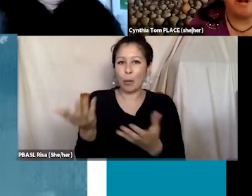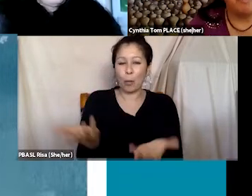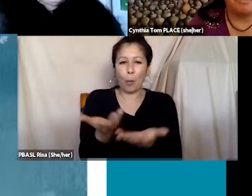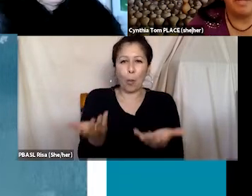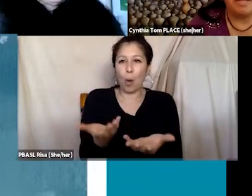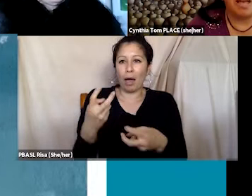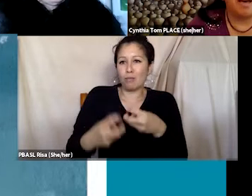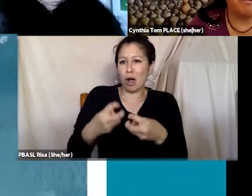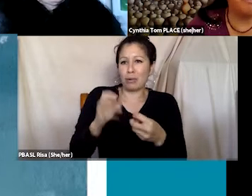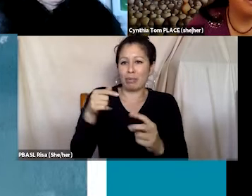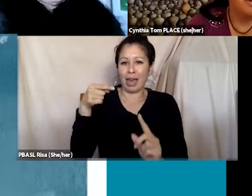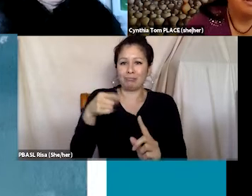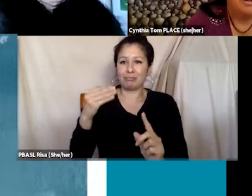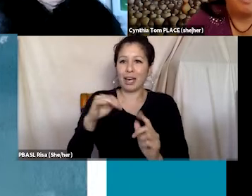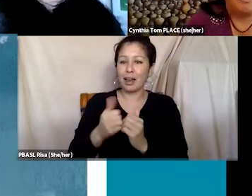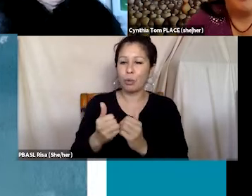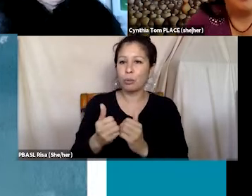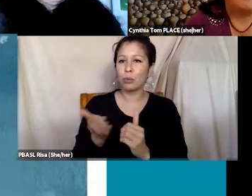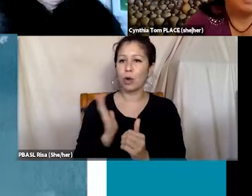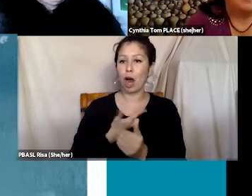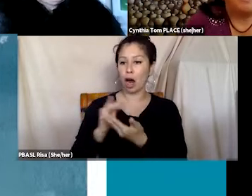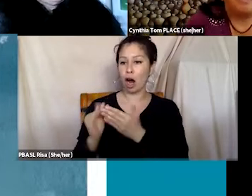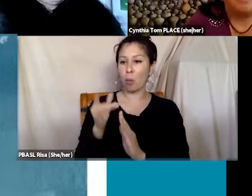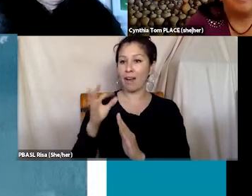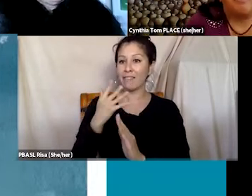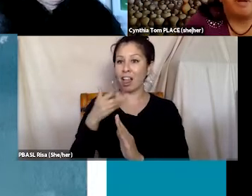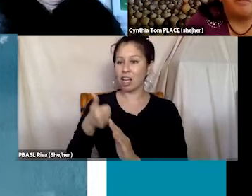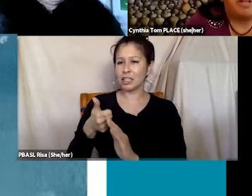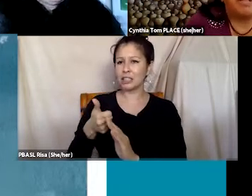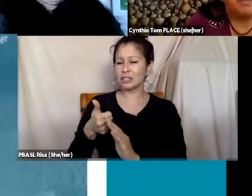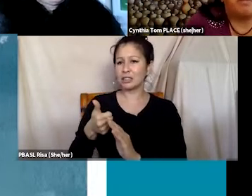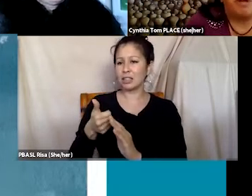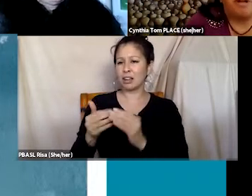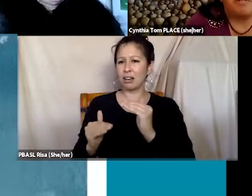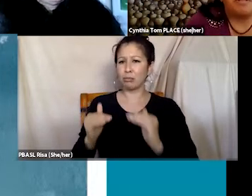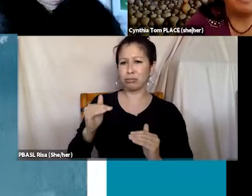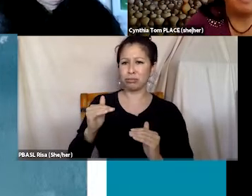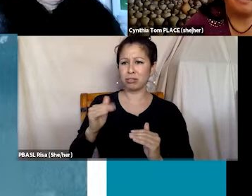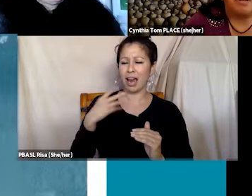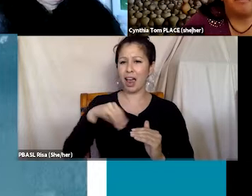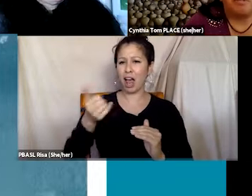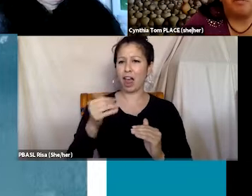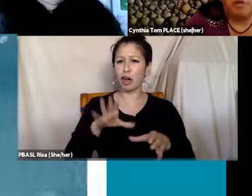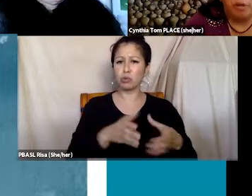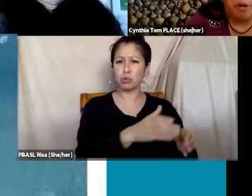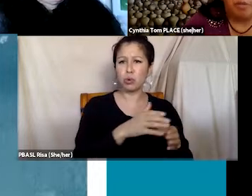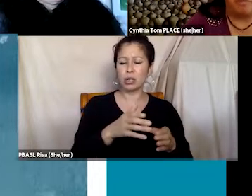the problem is and how our communities of color are underserved populations, why we're having such a hard time moving forward. Barbara